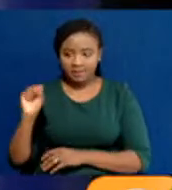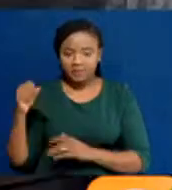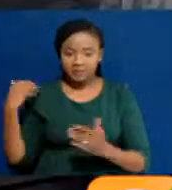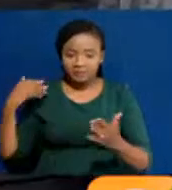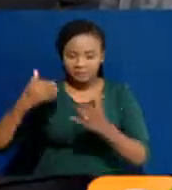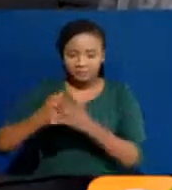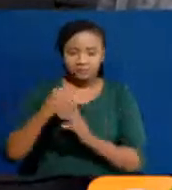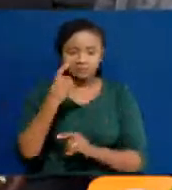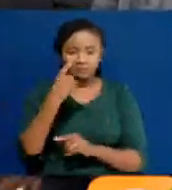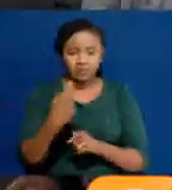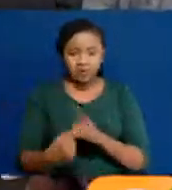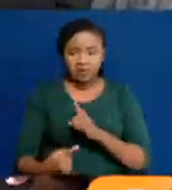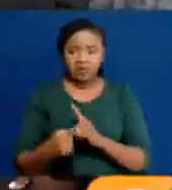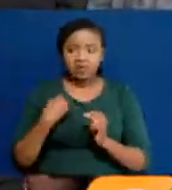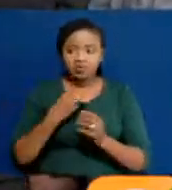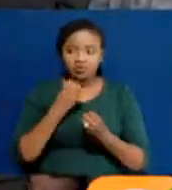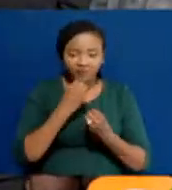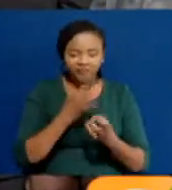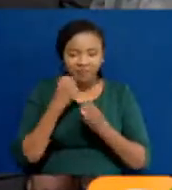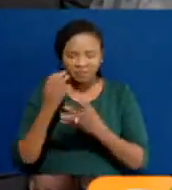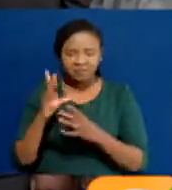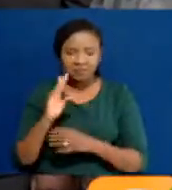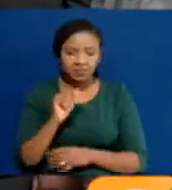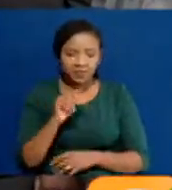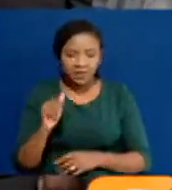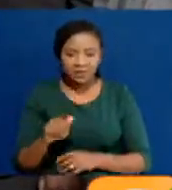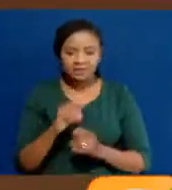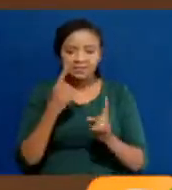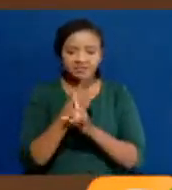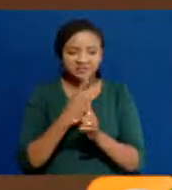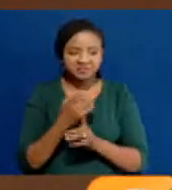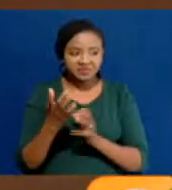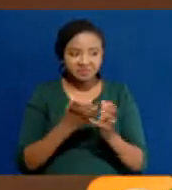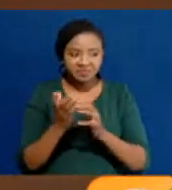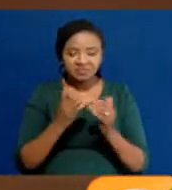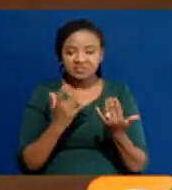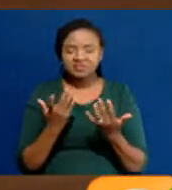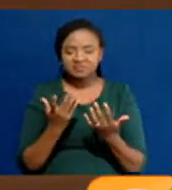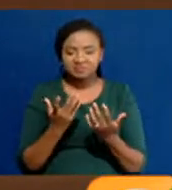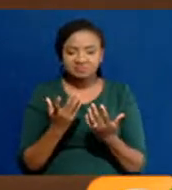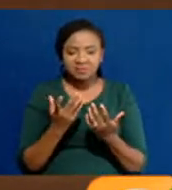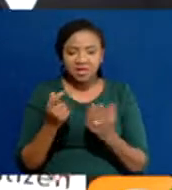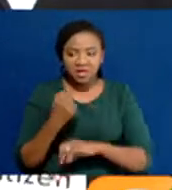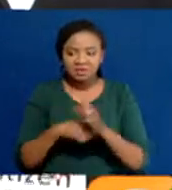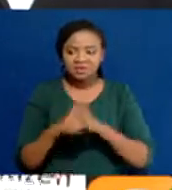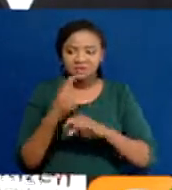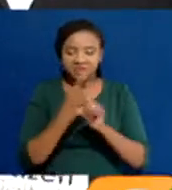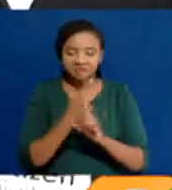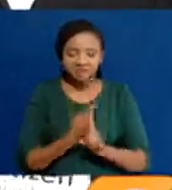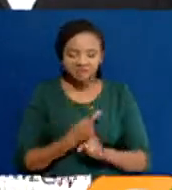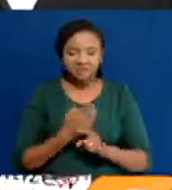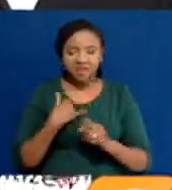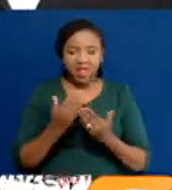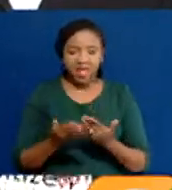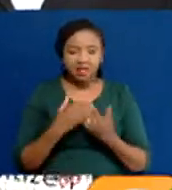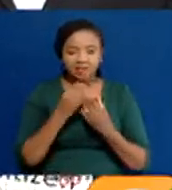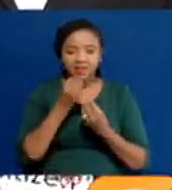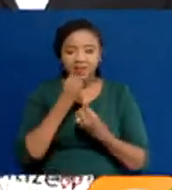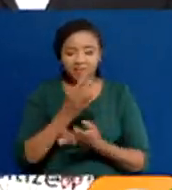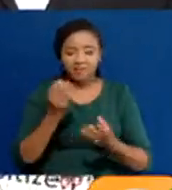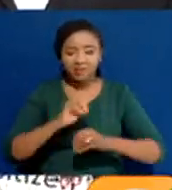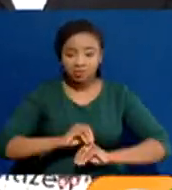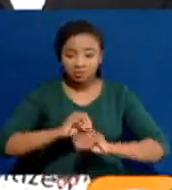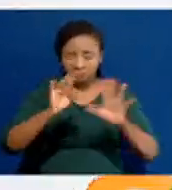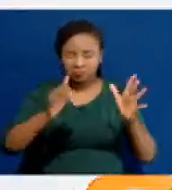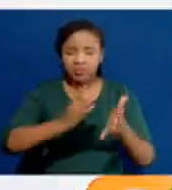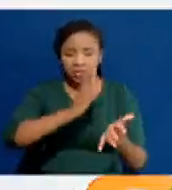habari na data katika habari zao kuhusu fedha na hata biashara. Ushirikiano huu umesaidia kuimarisha habari zinazotolewa katika vyombo vya